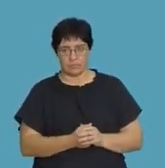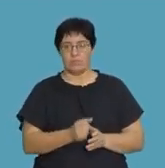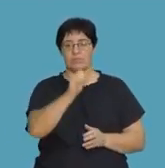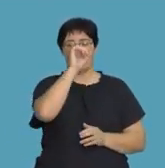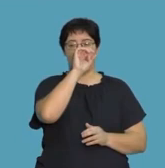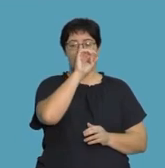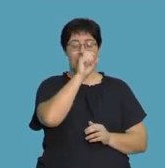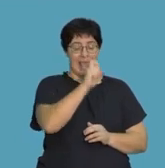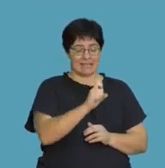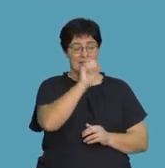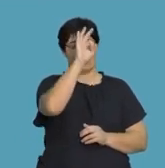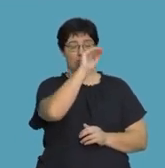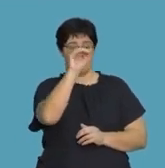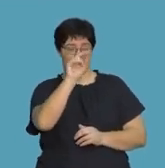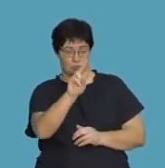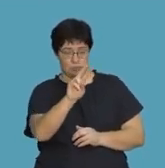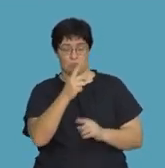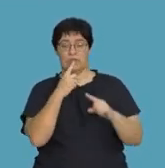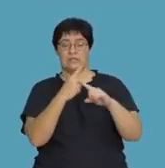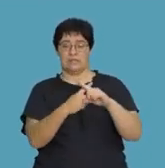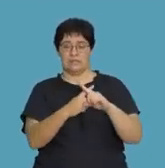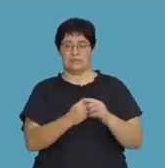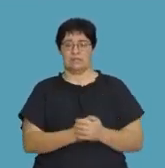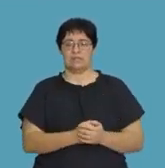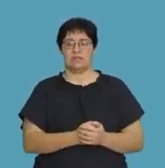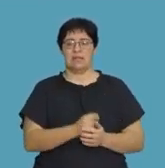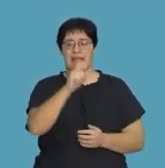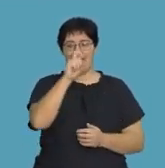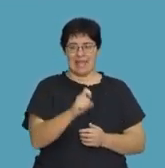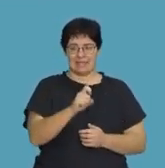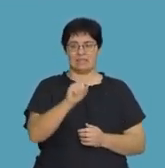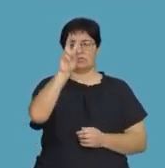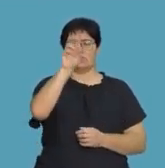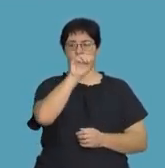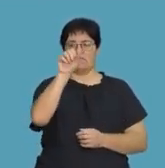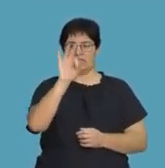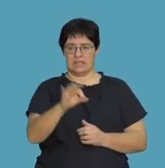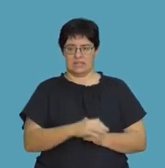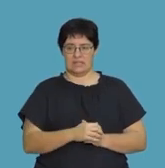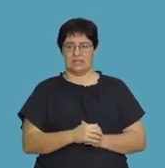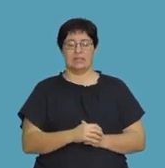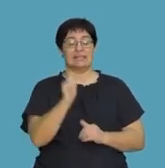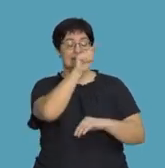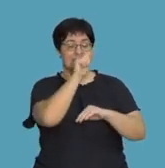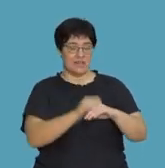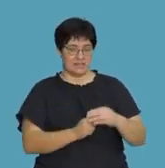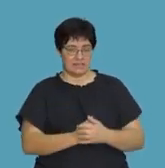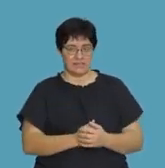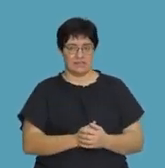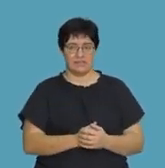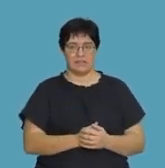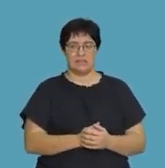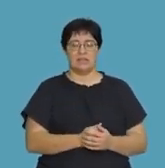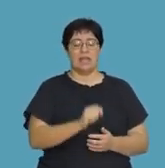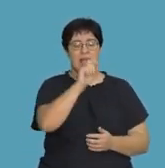over 2 multiplied by 2 over 3 divided by x